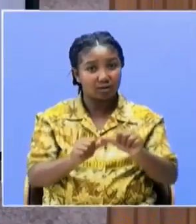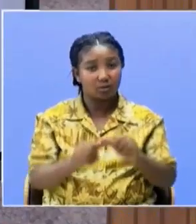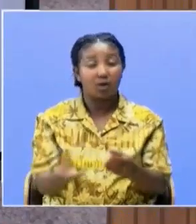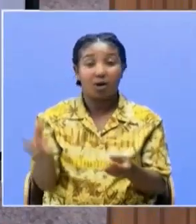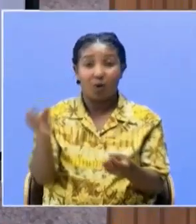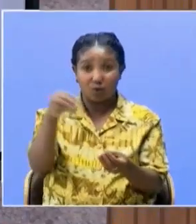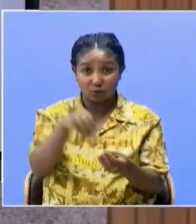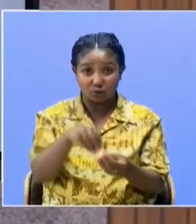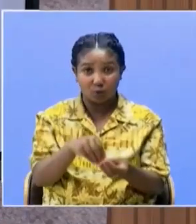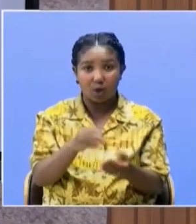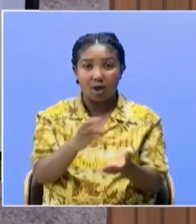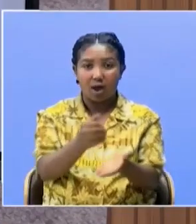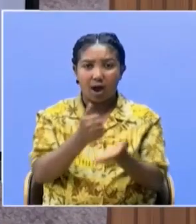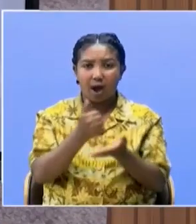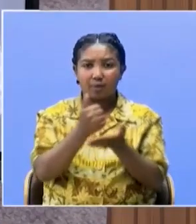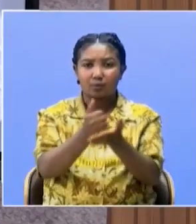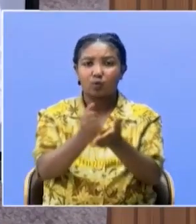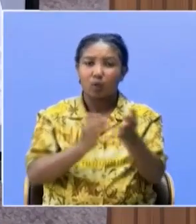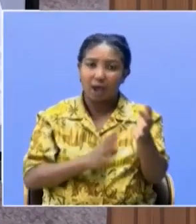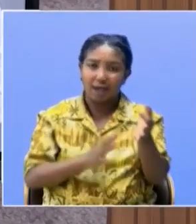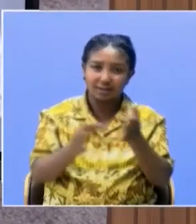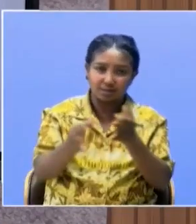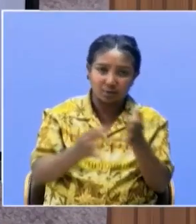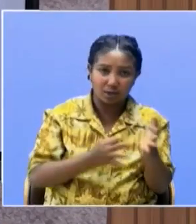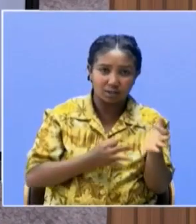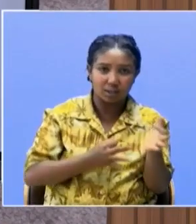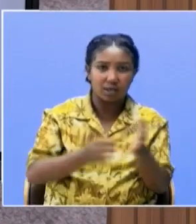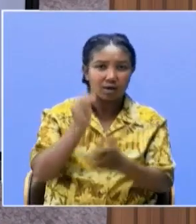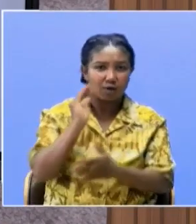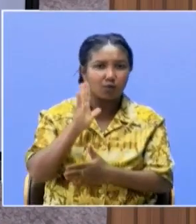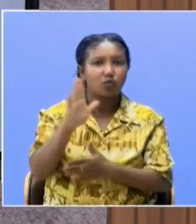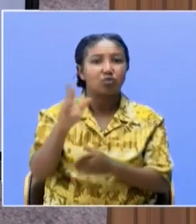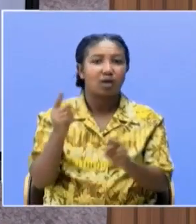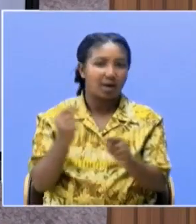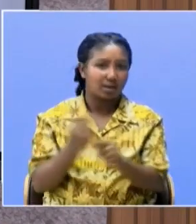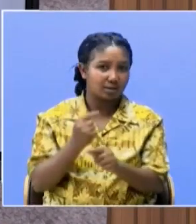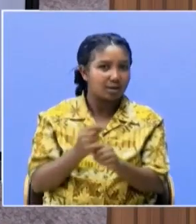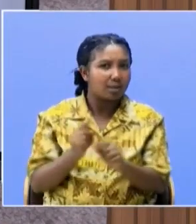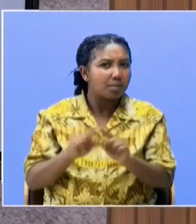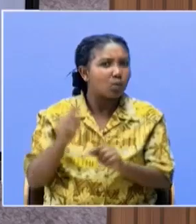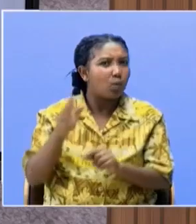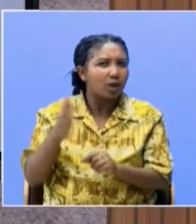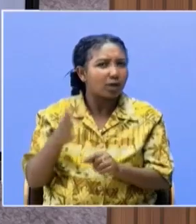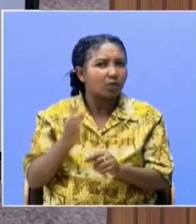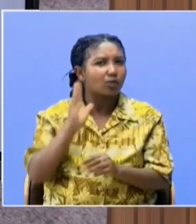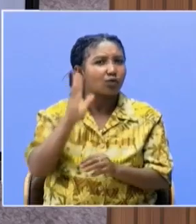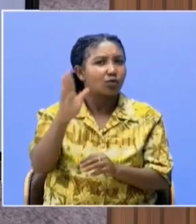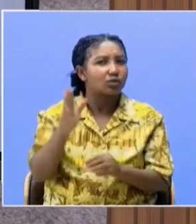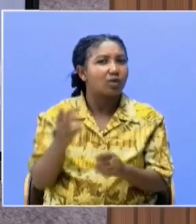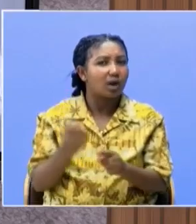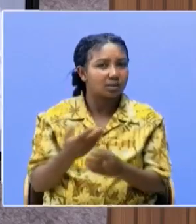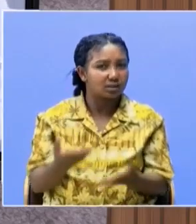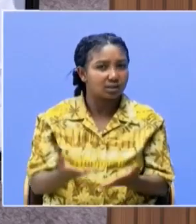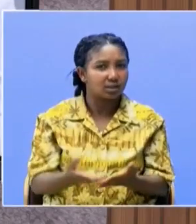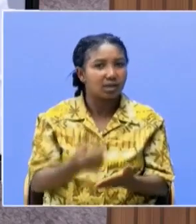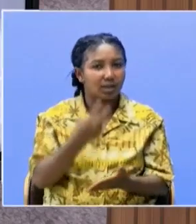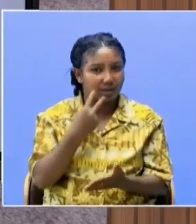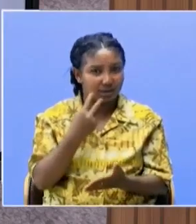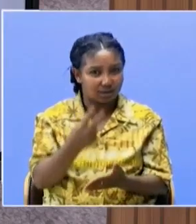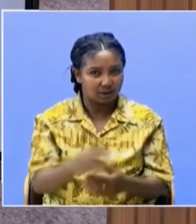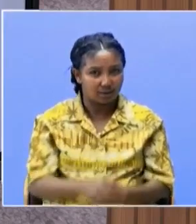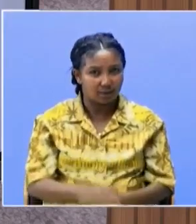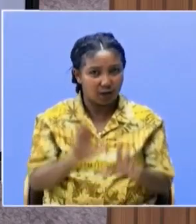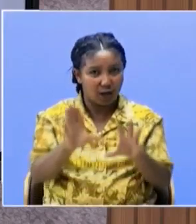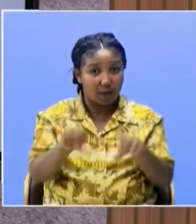also helpful in expressing future actions. But what kind of future actions? Let's see. Let me